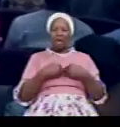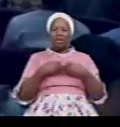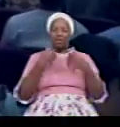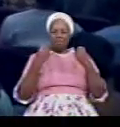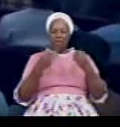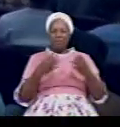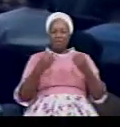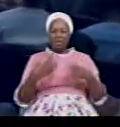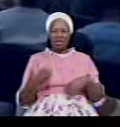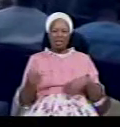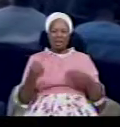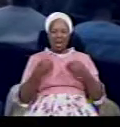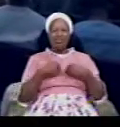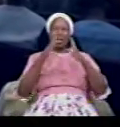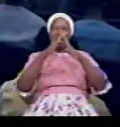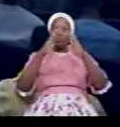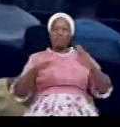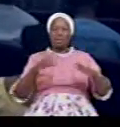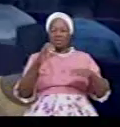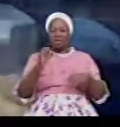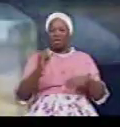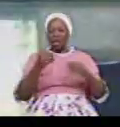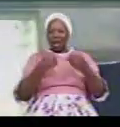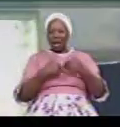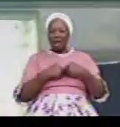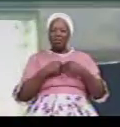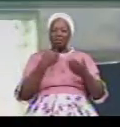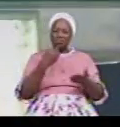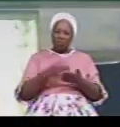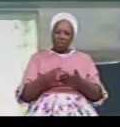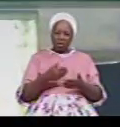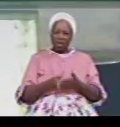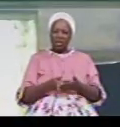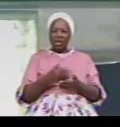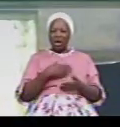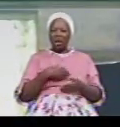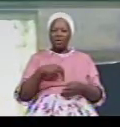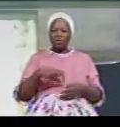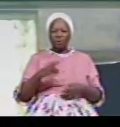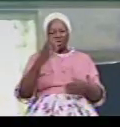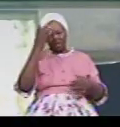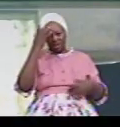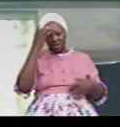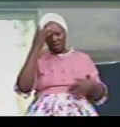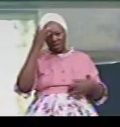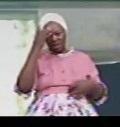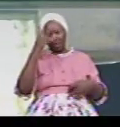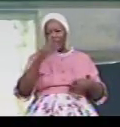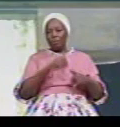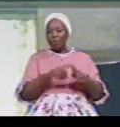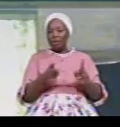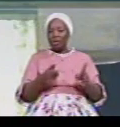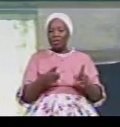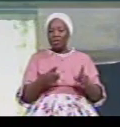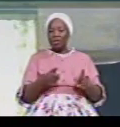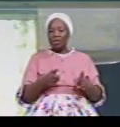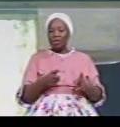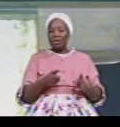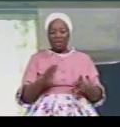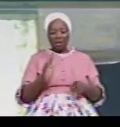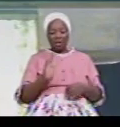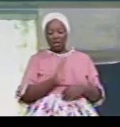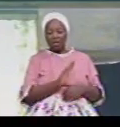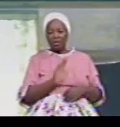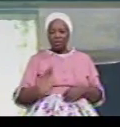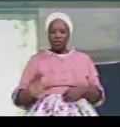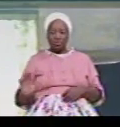had houses. He had money. And he was sick. But his children were